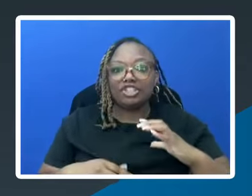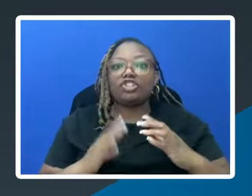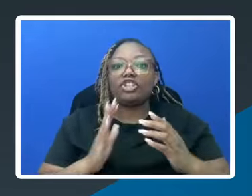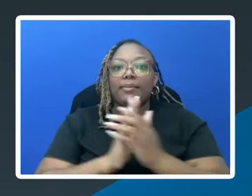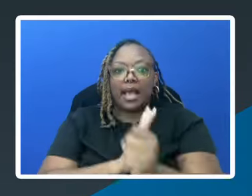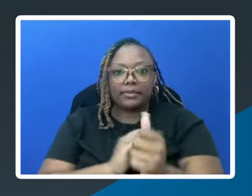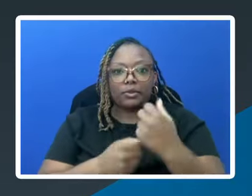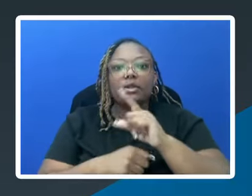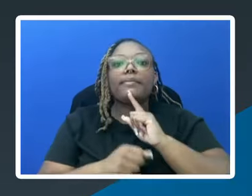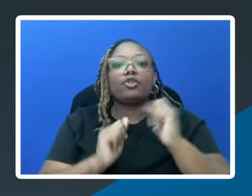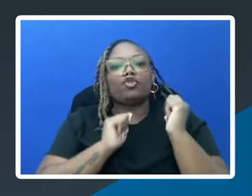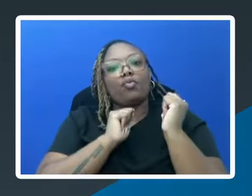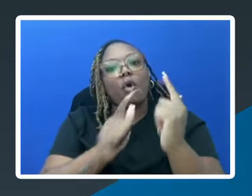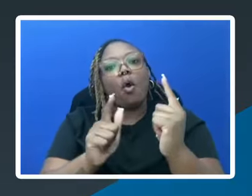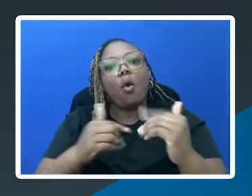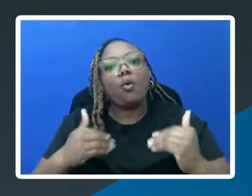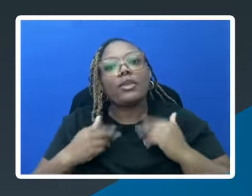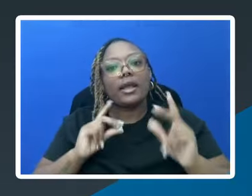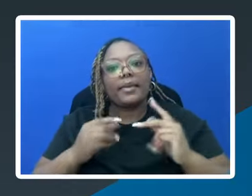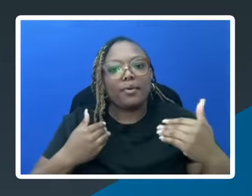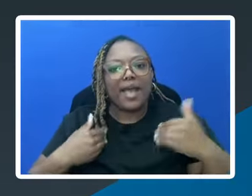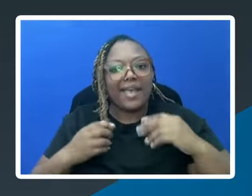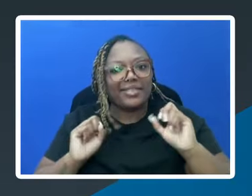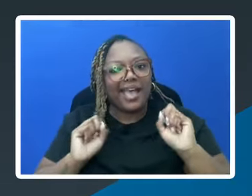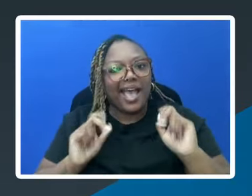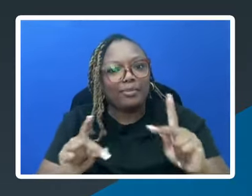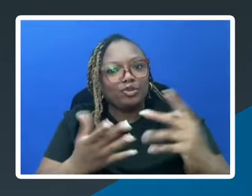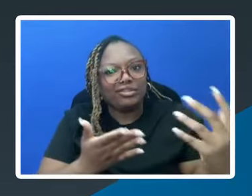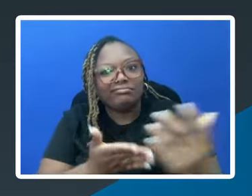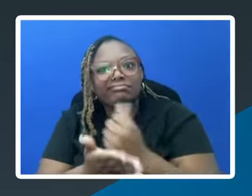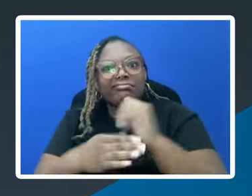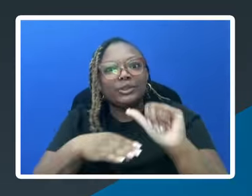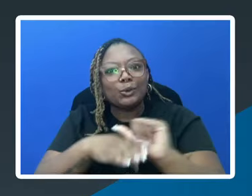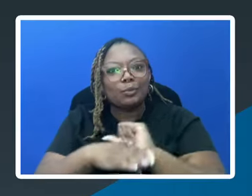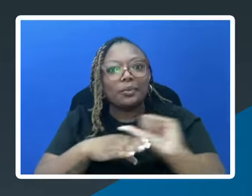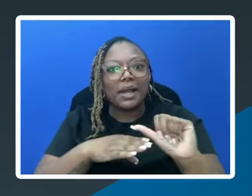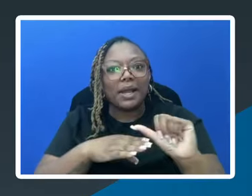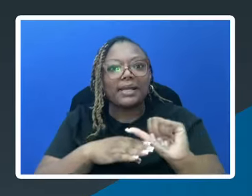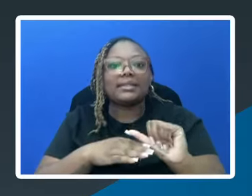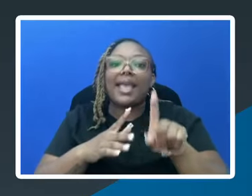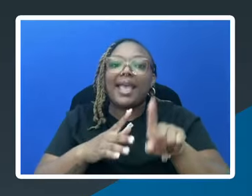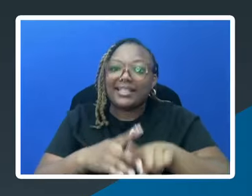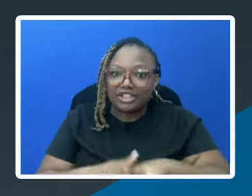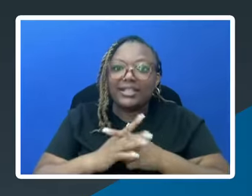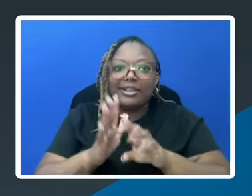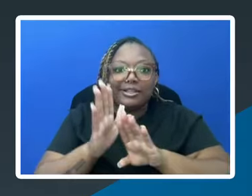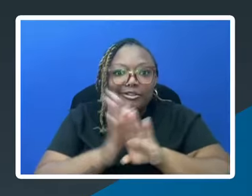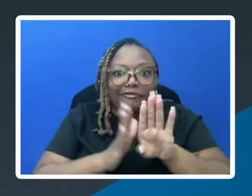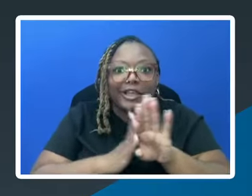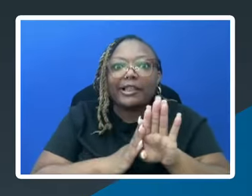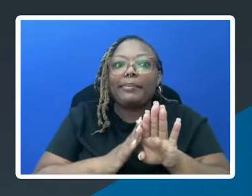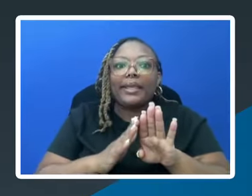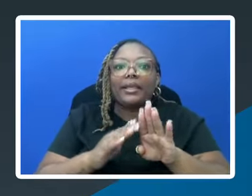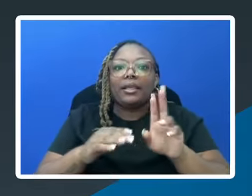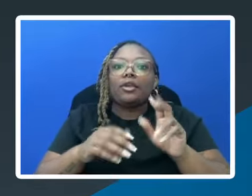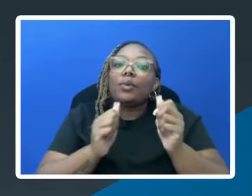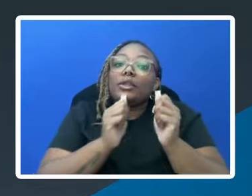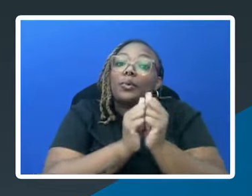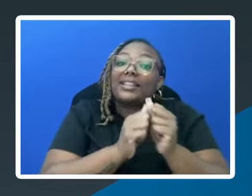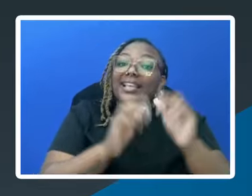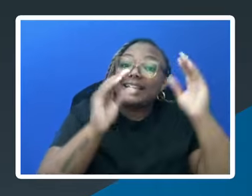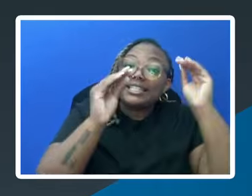young people have a chance to practice as they are still in an opportunity with a teacher, with a parent, to be